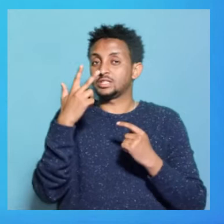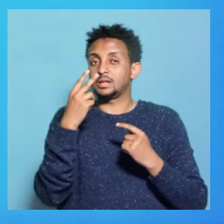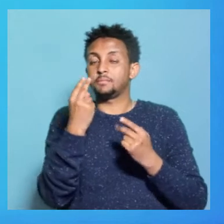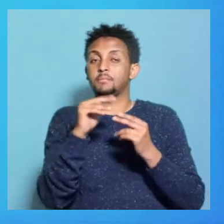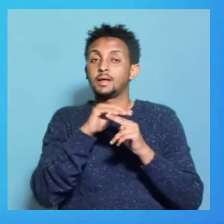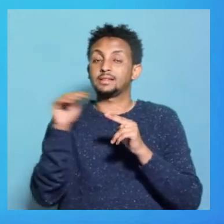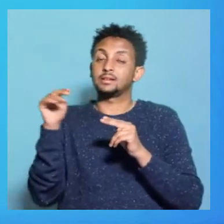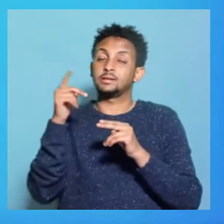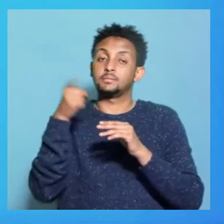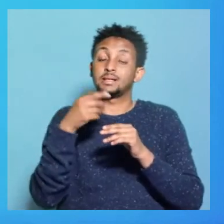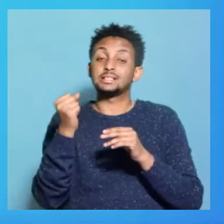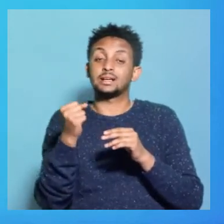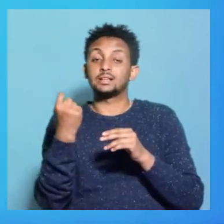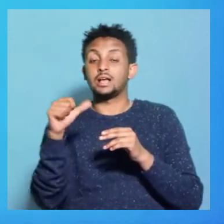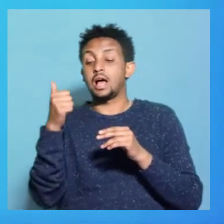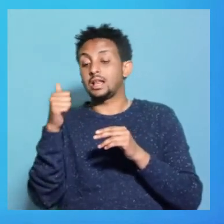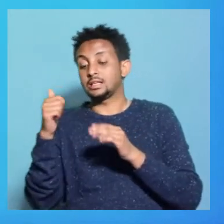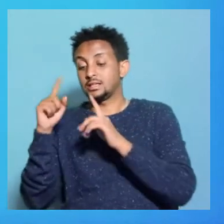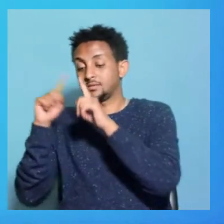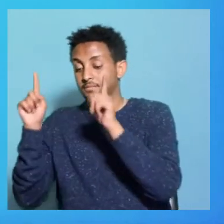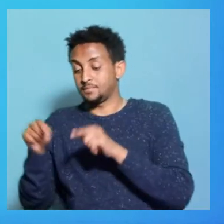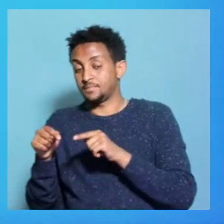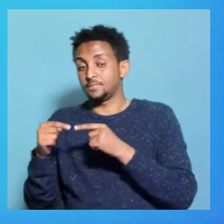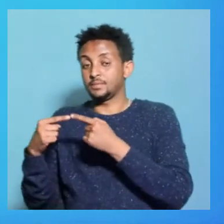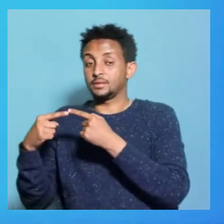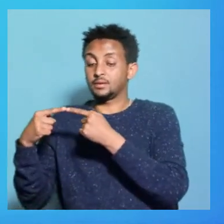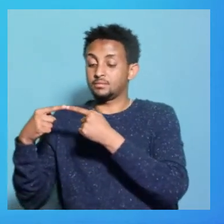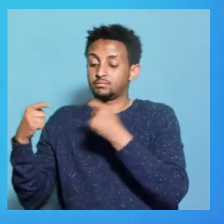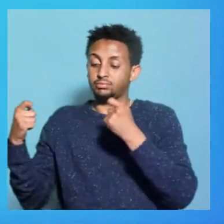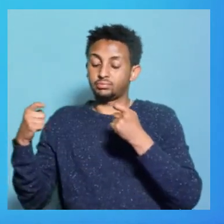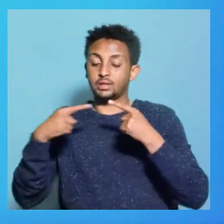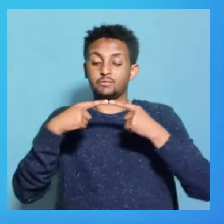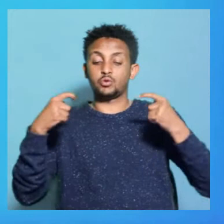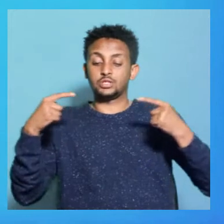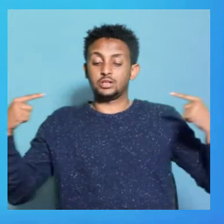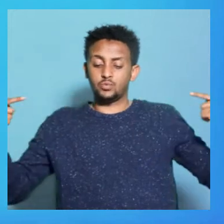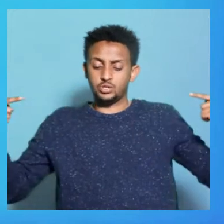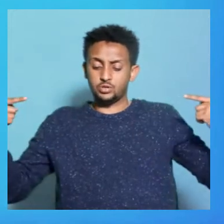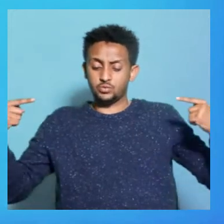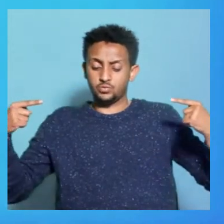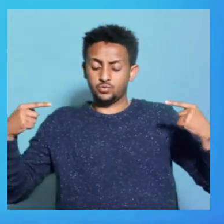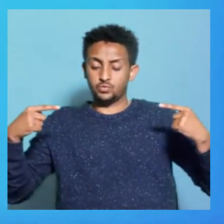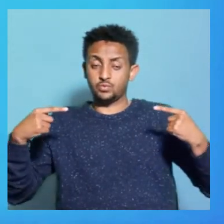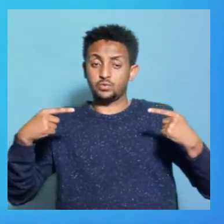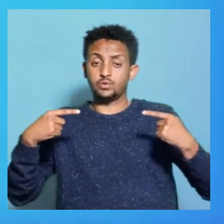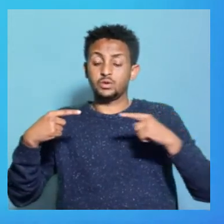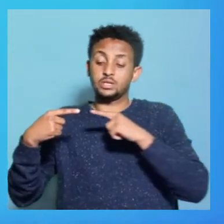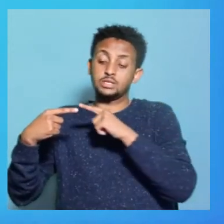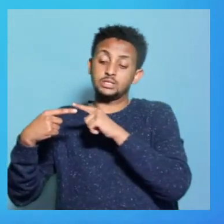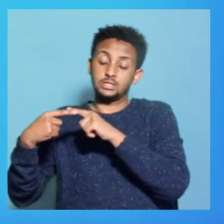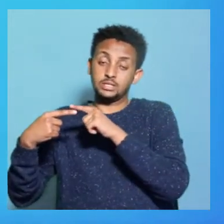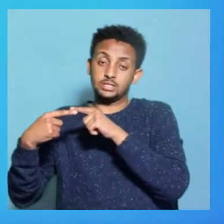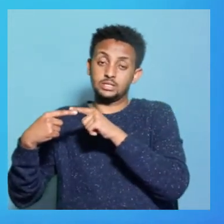second. And the other block is moving oppositely. It says oppositely here, oppositely. Therefore,